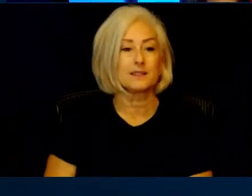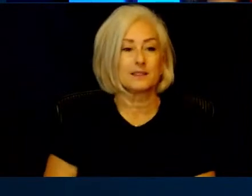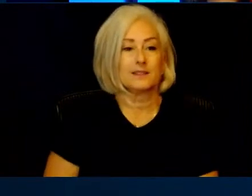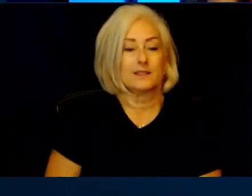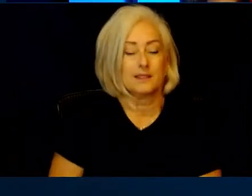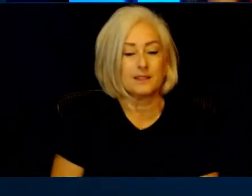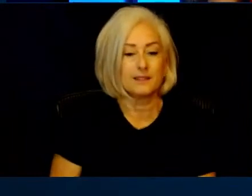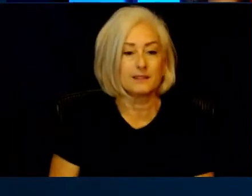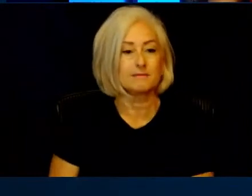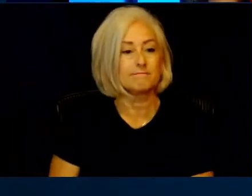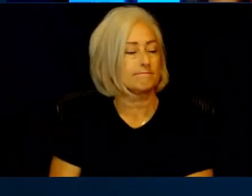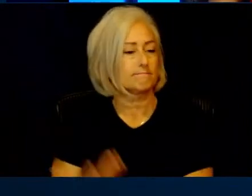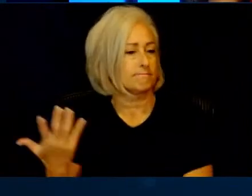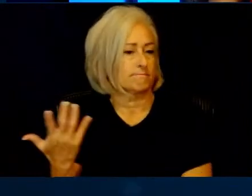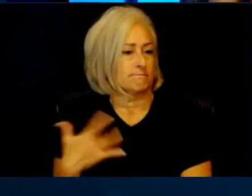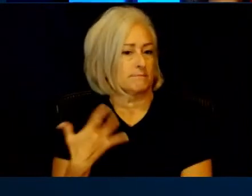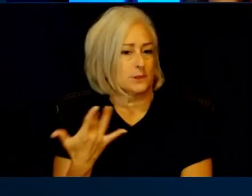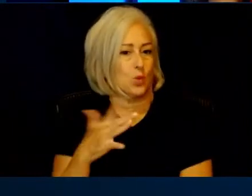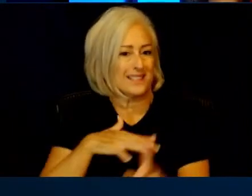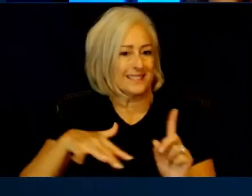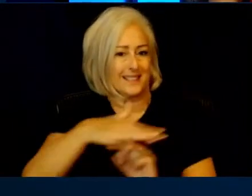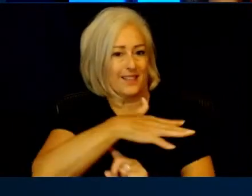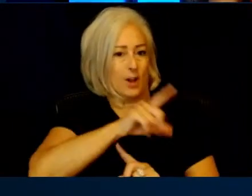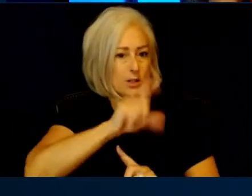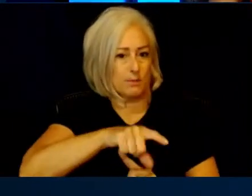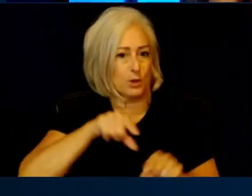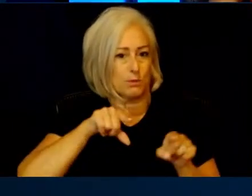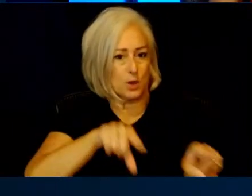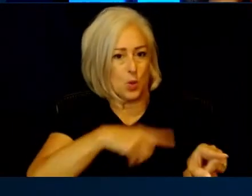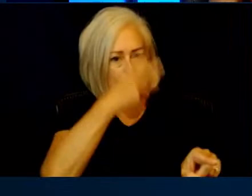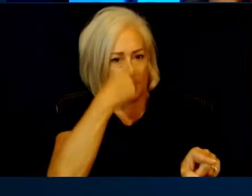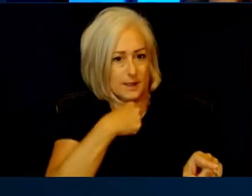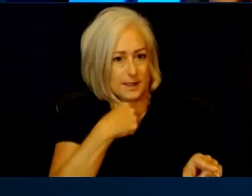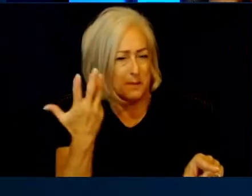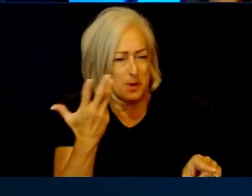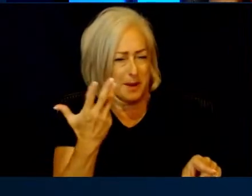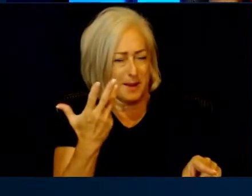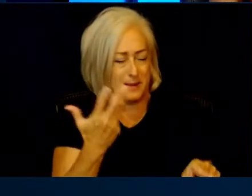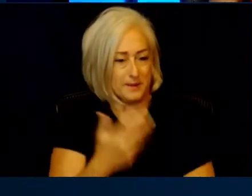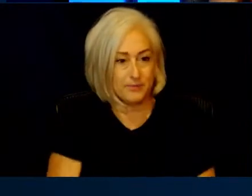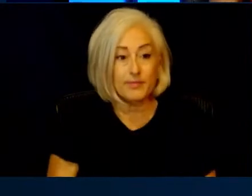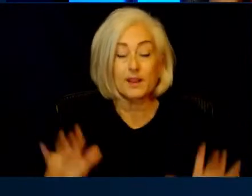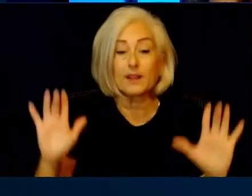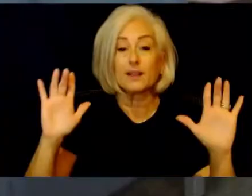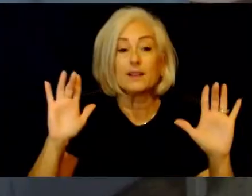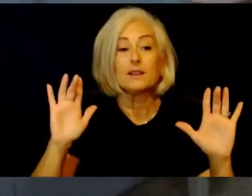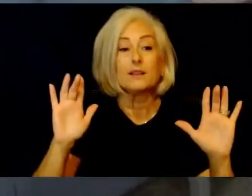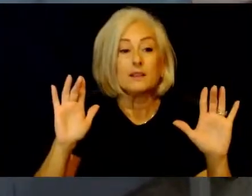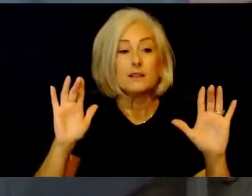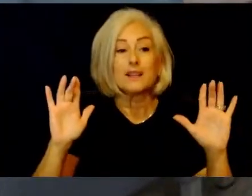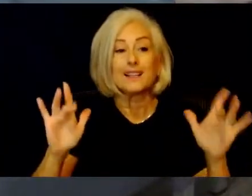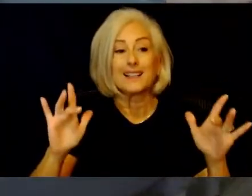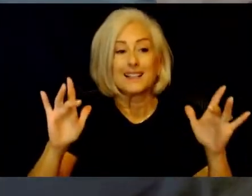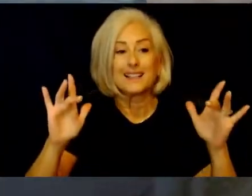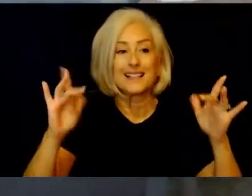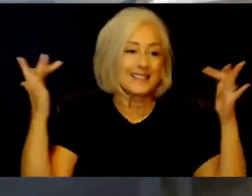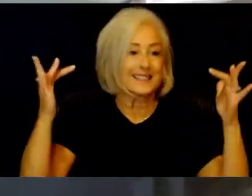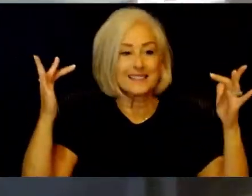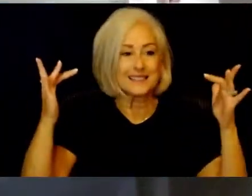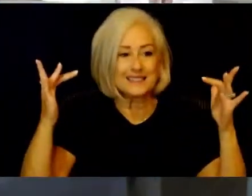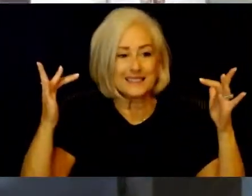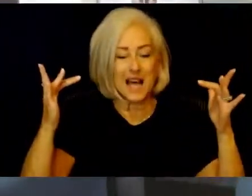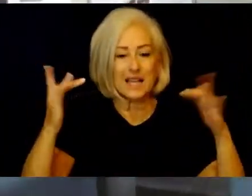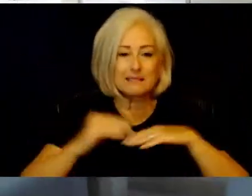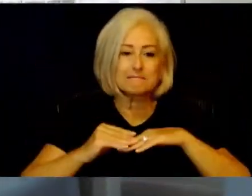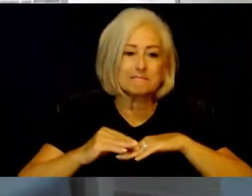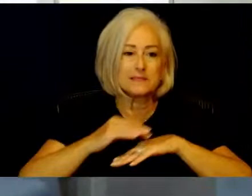Yeah, what's the environment supposed to be like in there? So yes, I think light is the strongest, what we call Zeitgeber, or the influencer on the